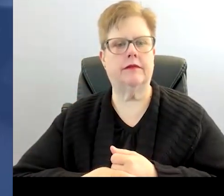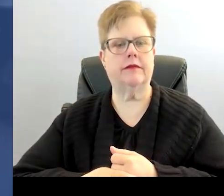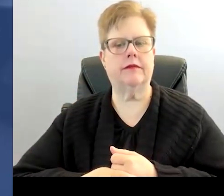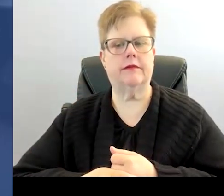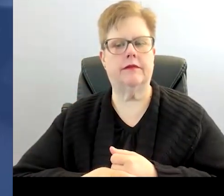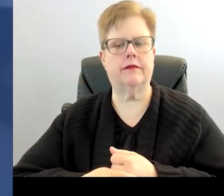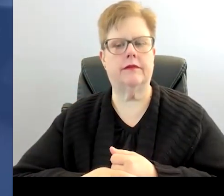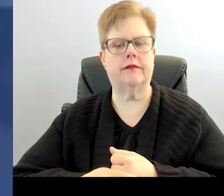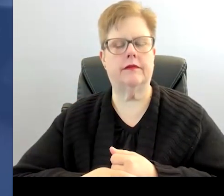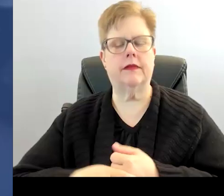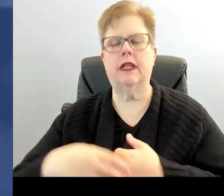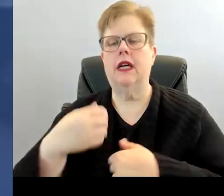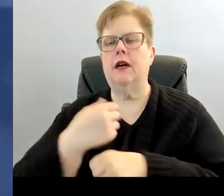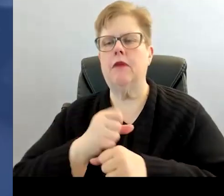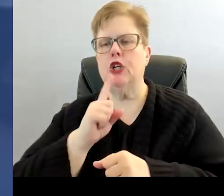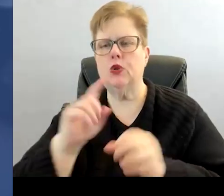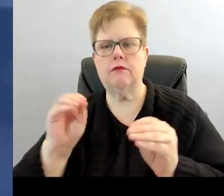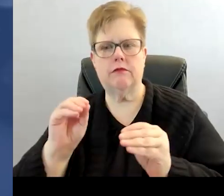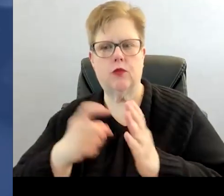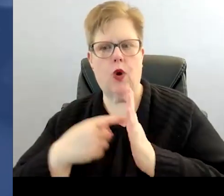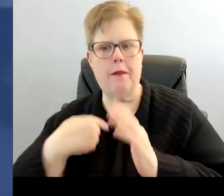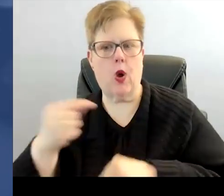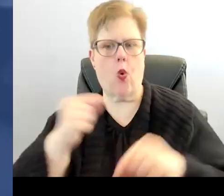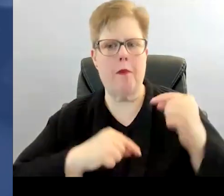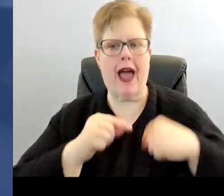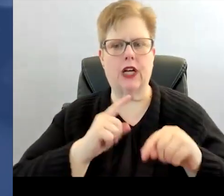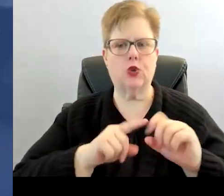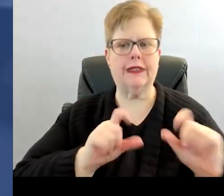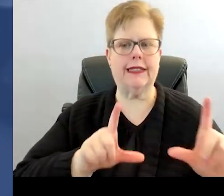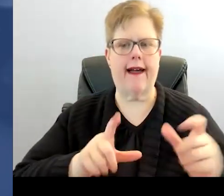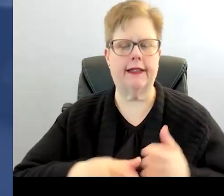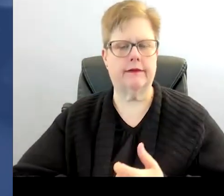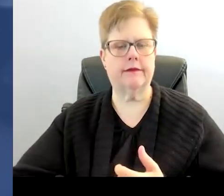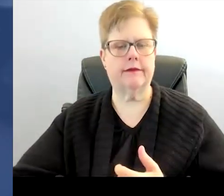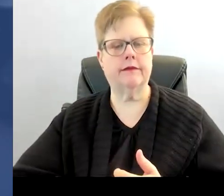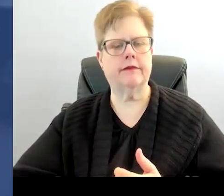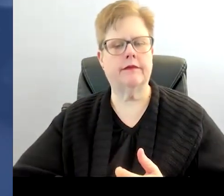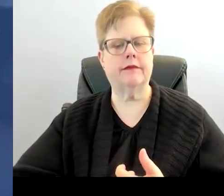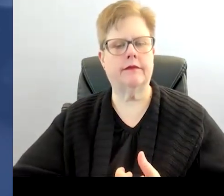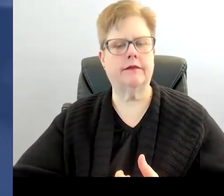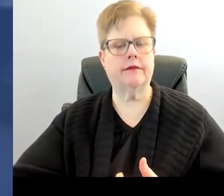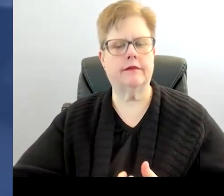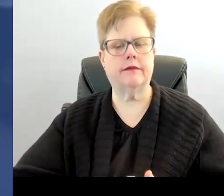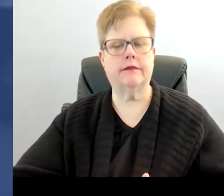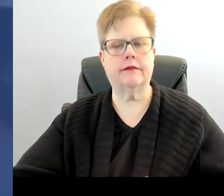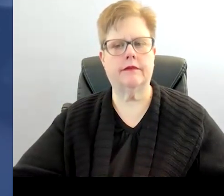Just to make sure that there are none that require me to go back to a previous slide.